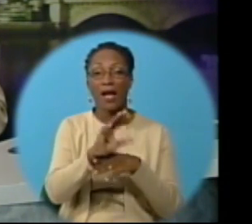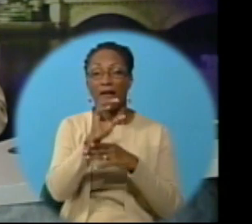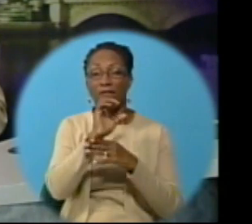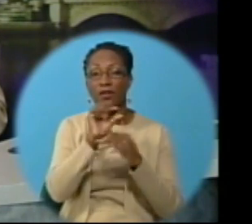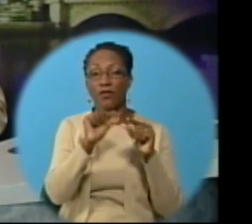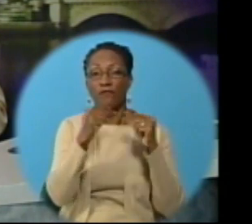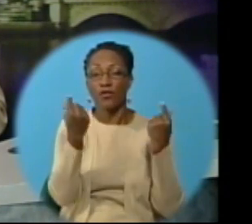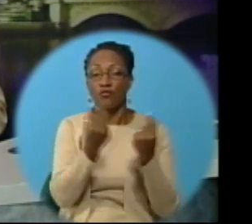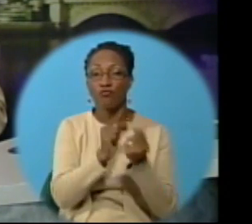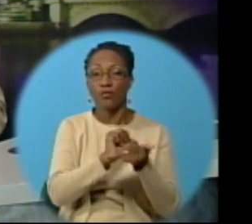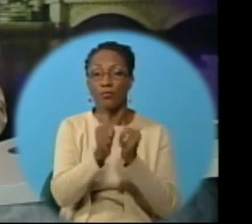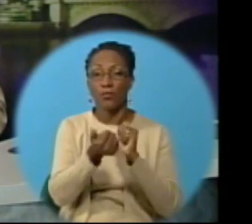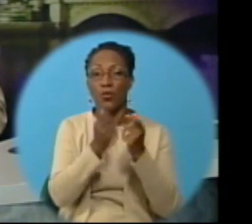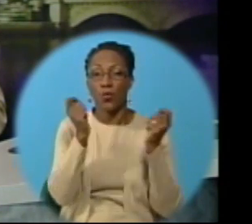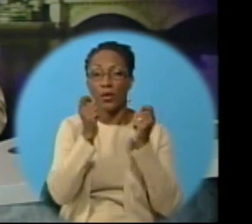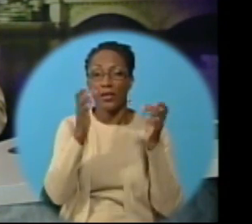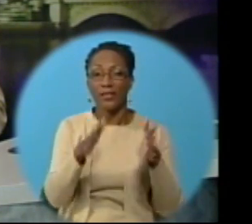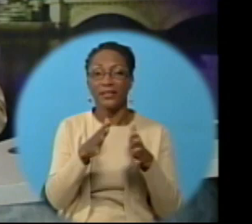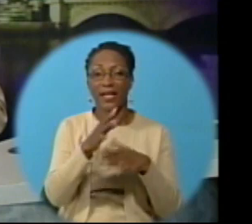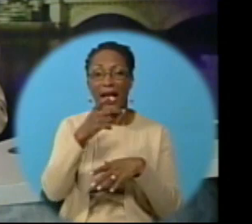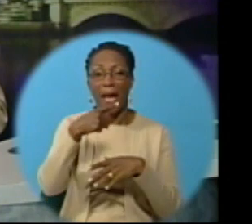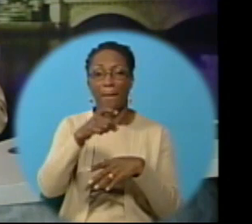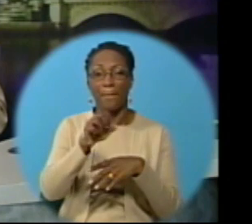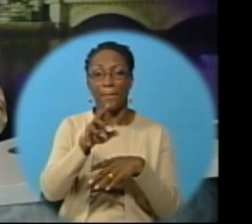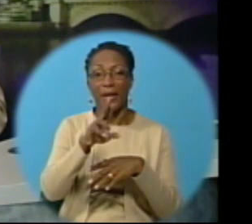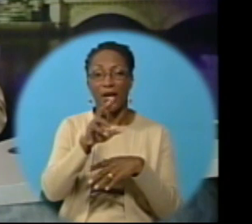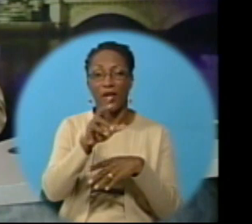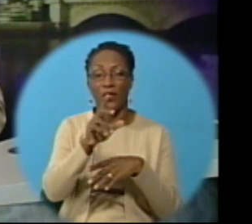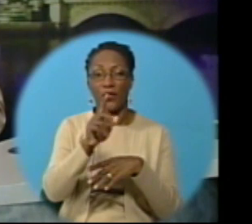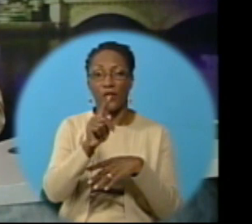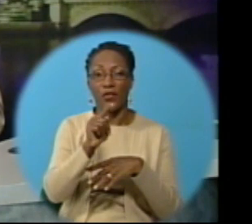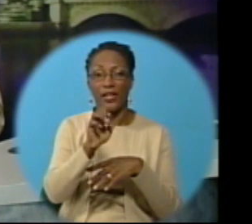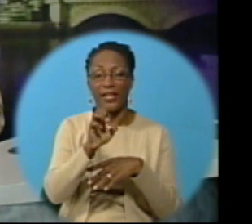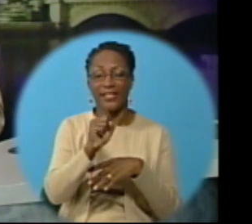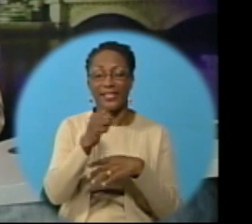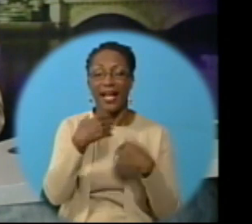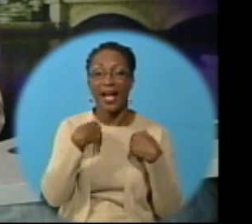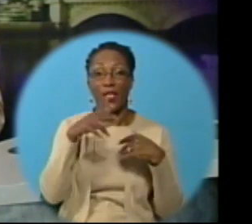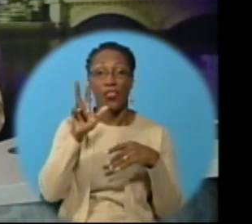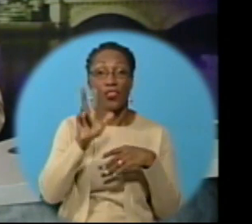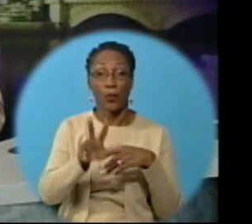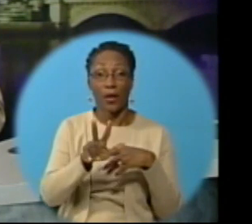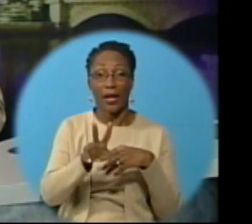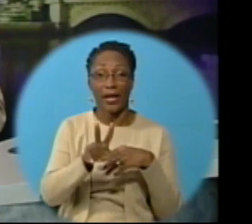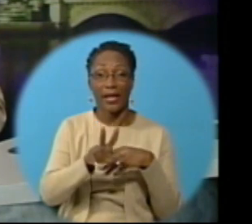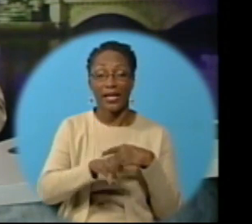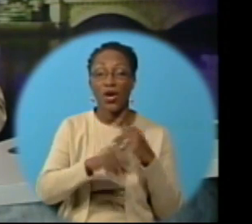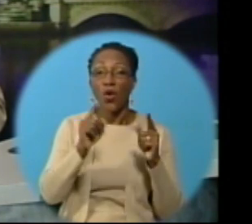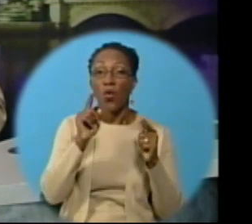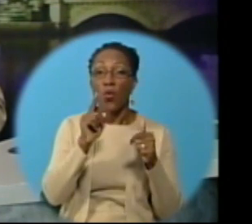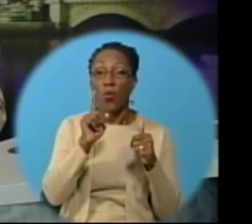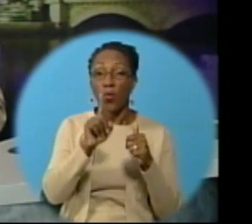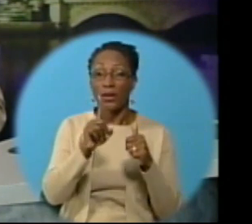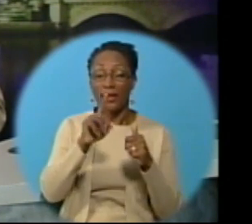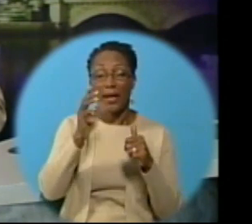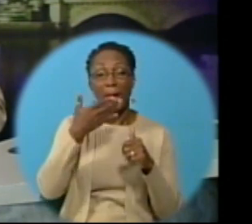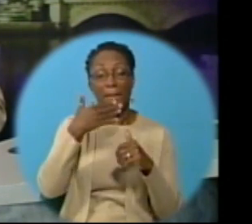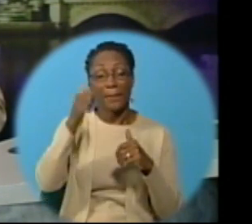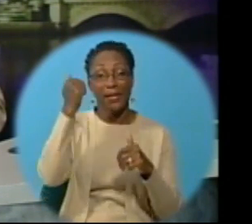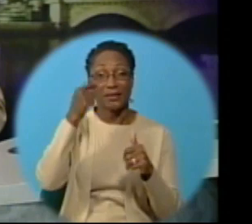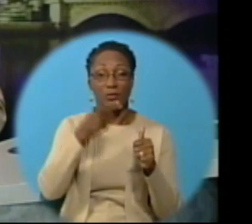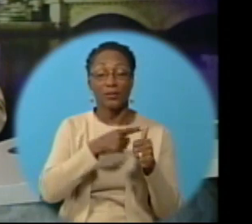swimmers, while Pirates Swim Club had 3. One of the top performers was Alpha's Alex Sobers, who accumulated the most